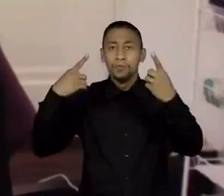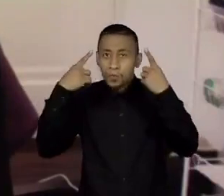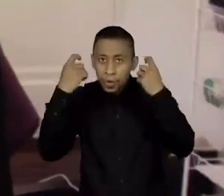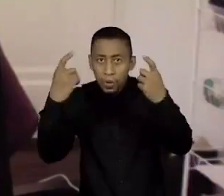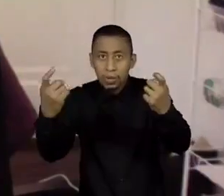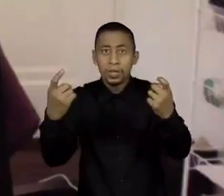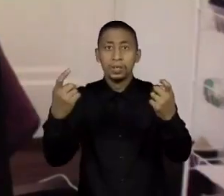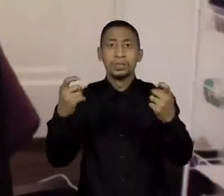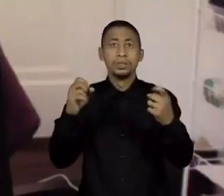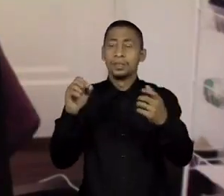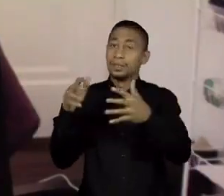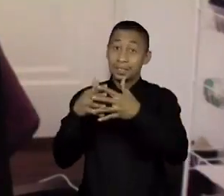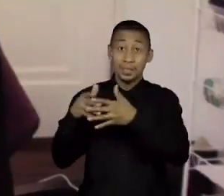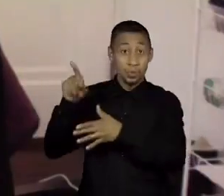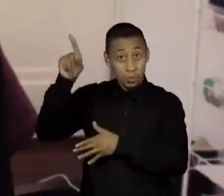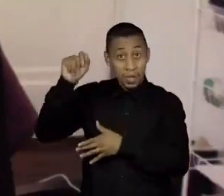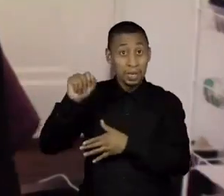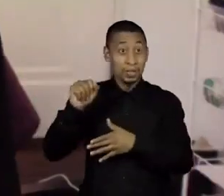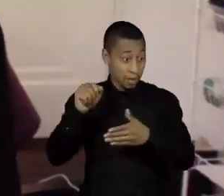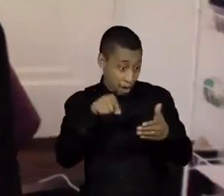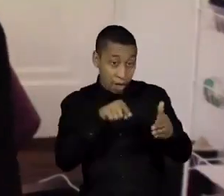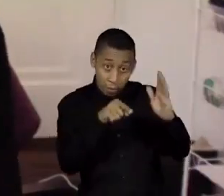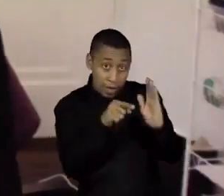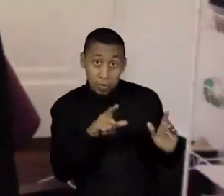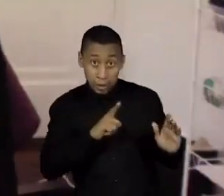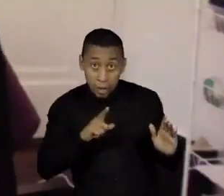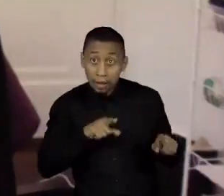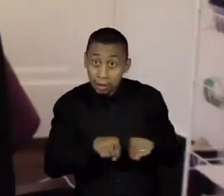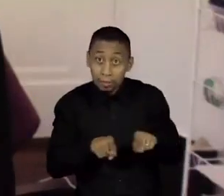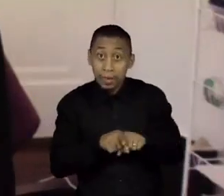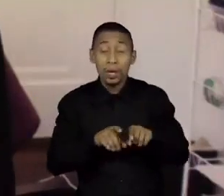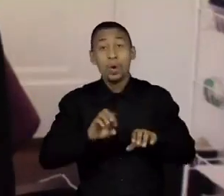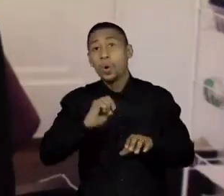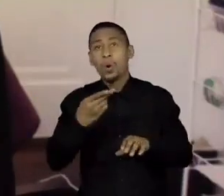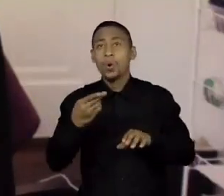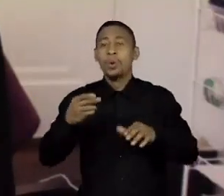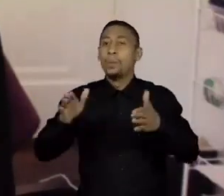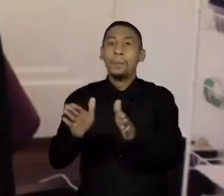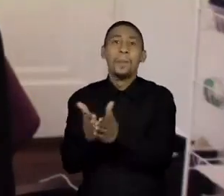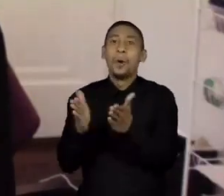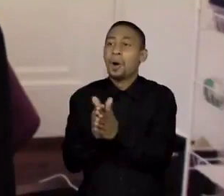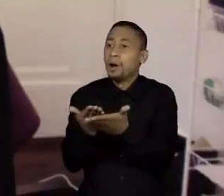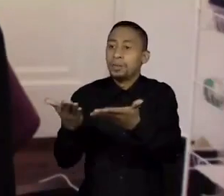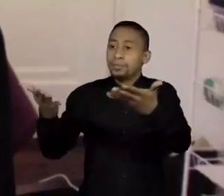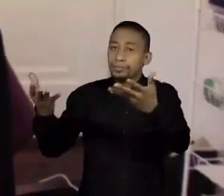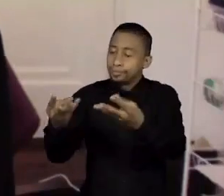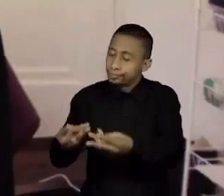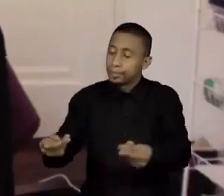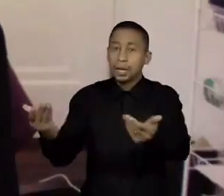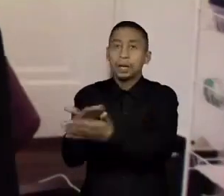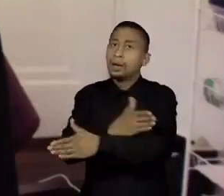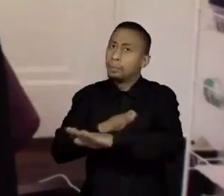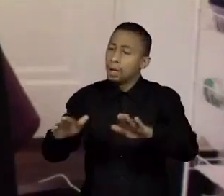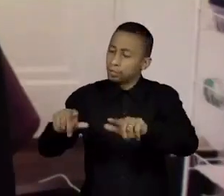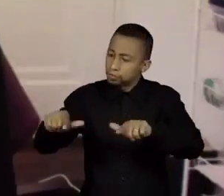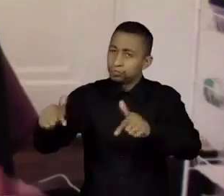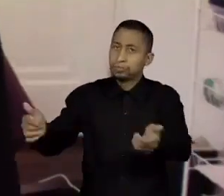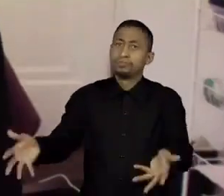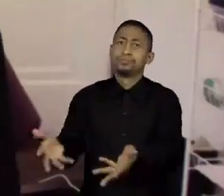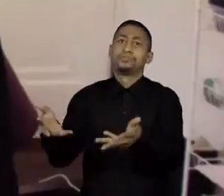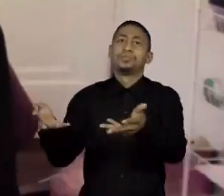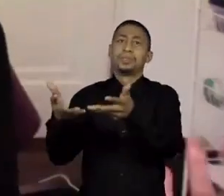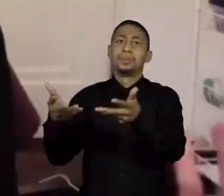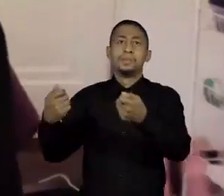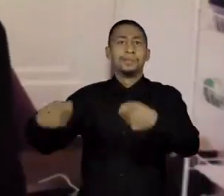in the United States and you have in Brazil, whether on eradicating poverty, as we both need to do. So it just doesn't,